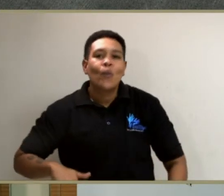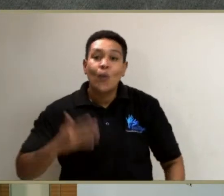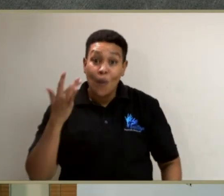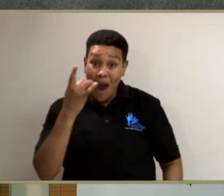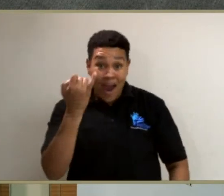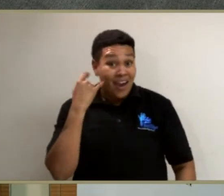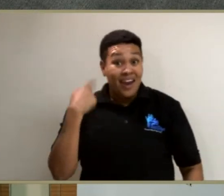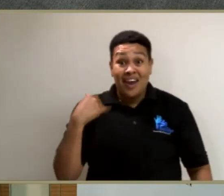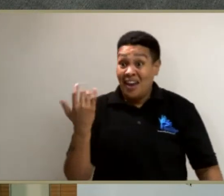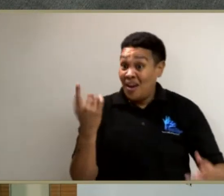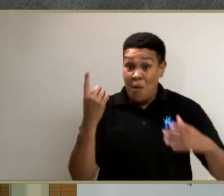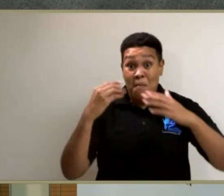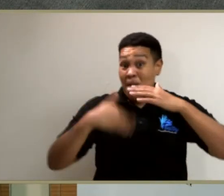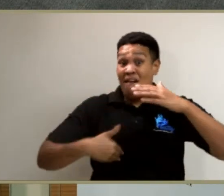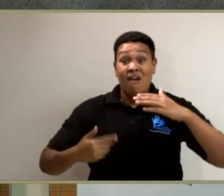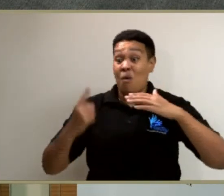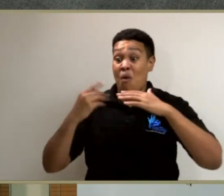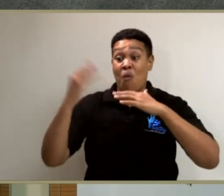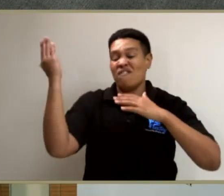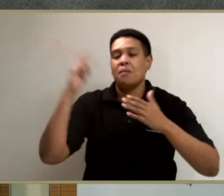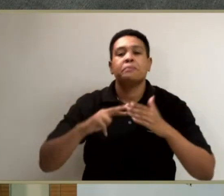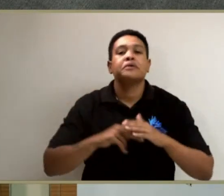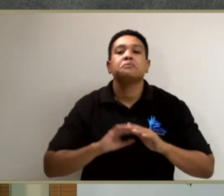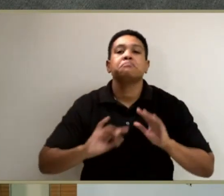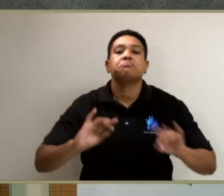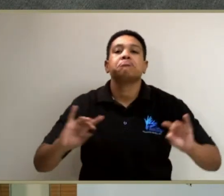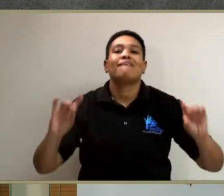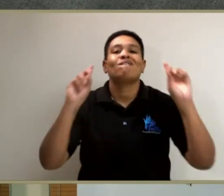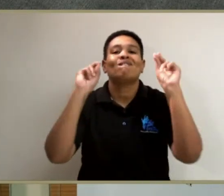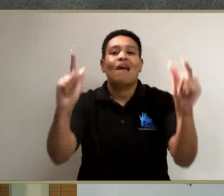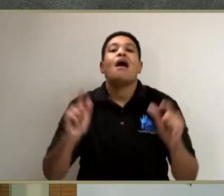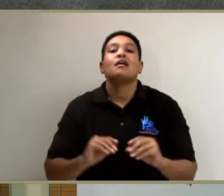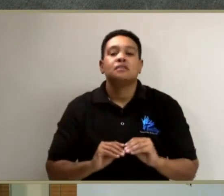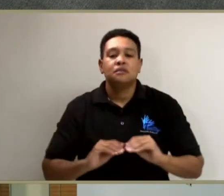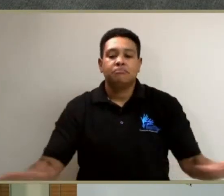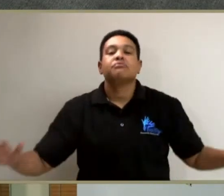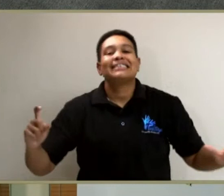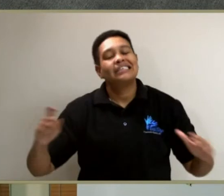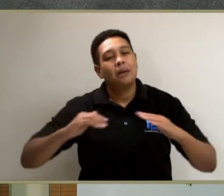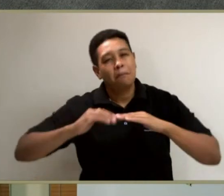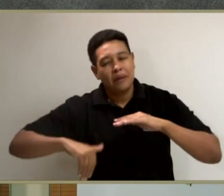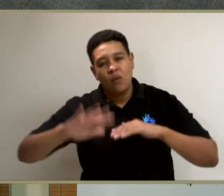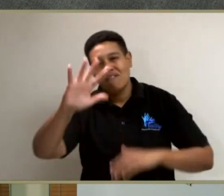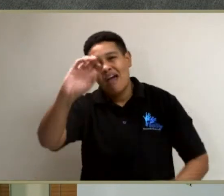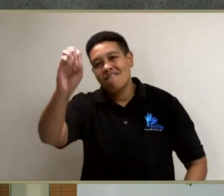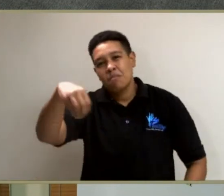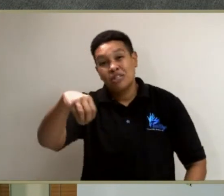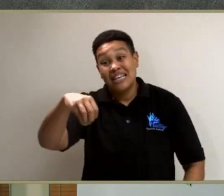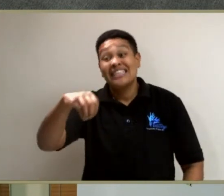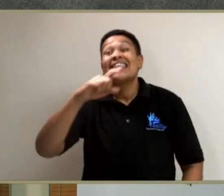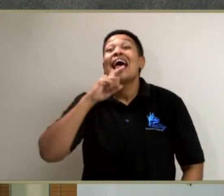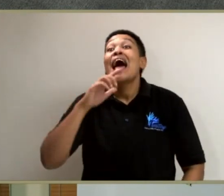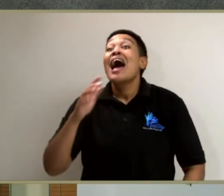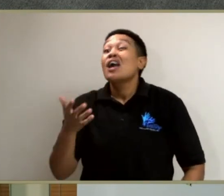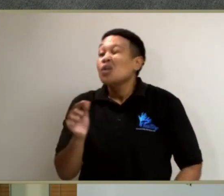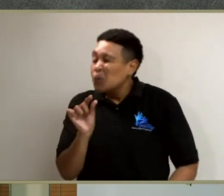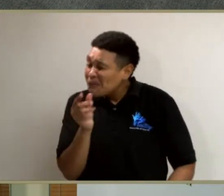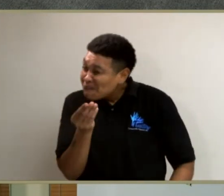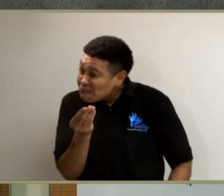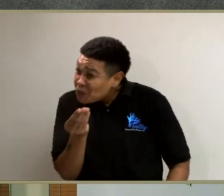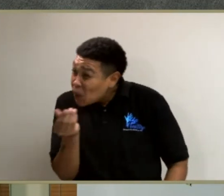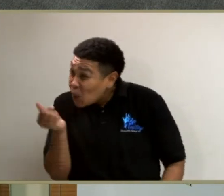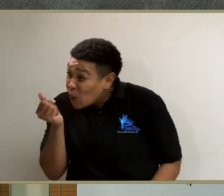can return the positivity rate down to below 5%. And a very low level of